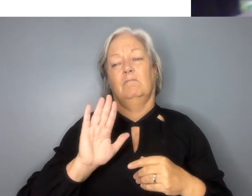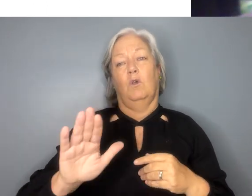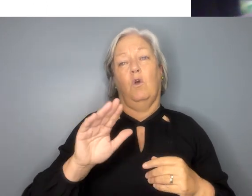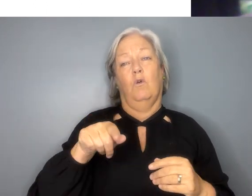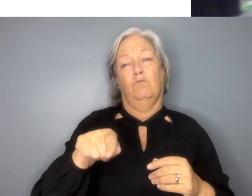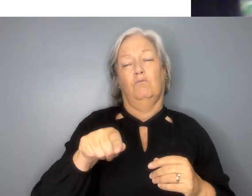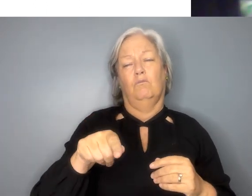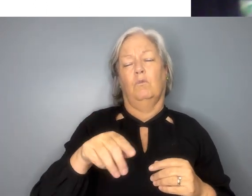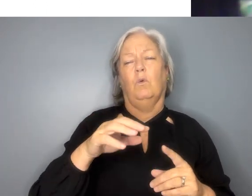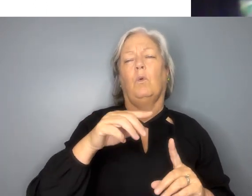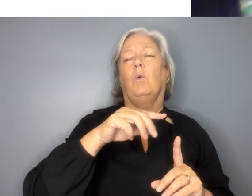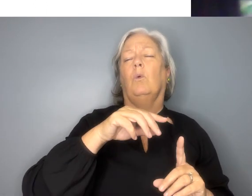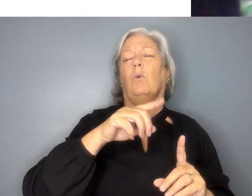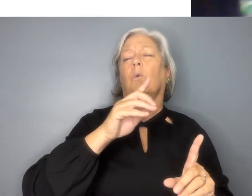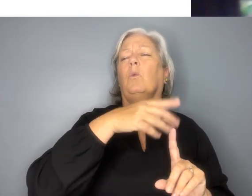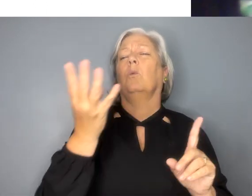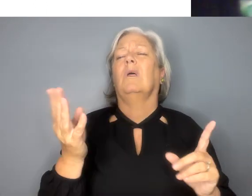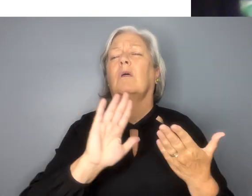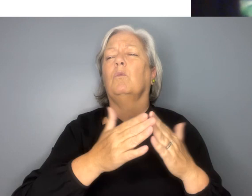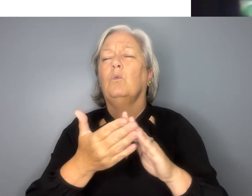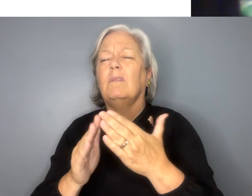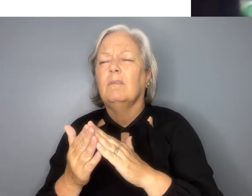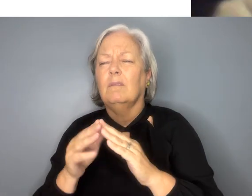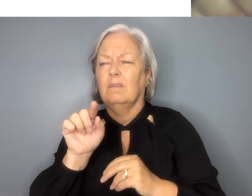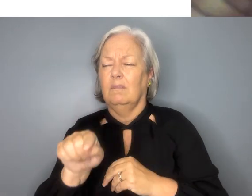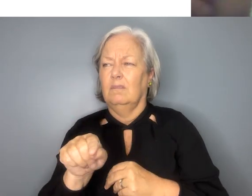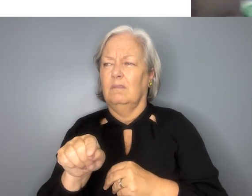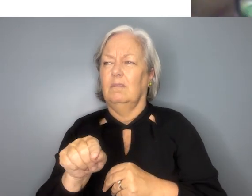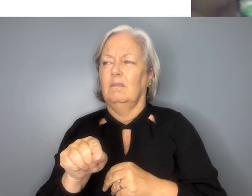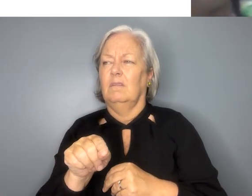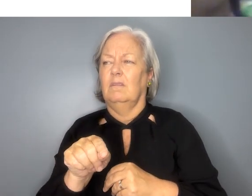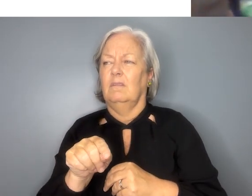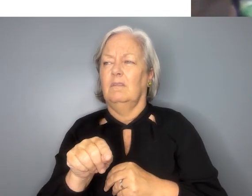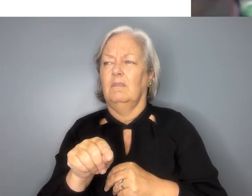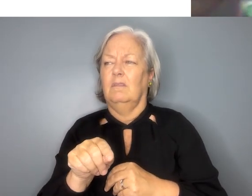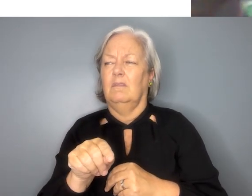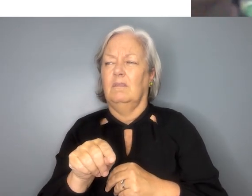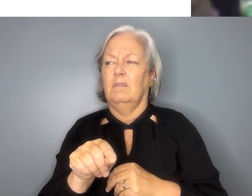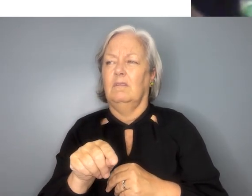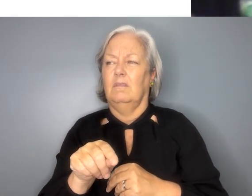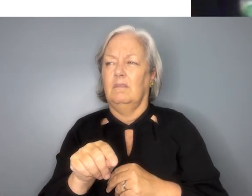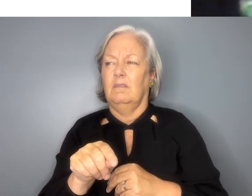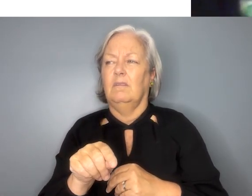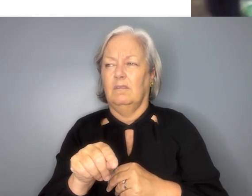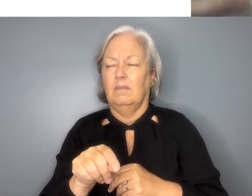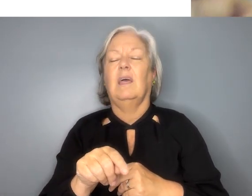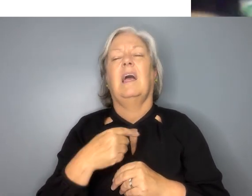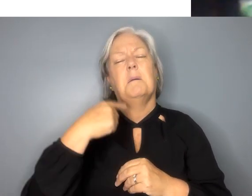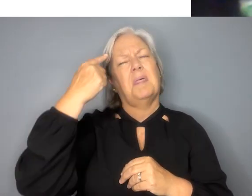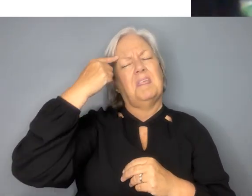within the queer community, I think there is, particularly